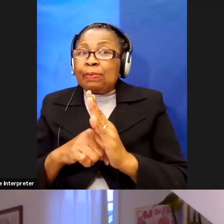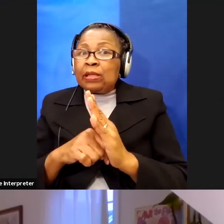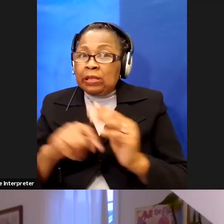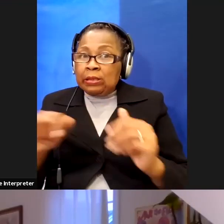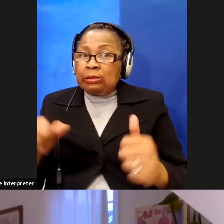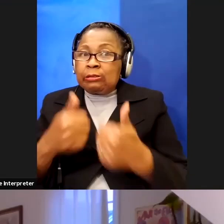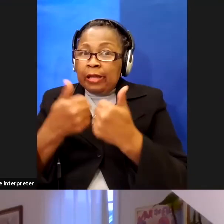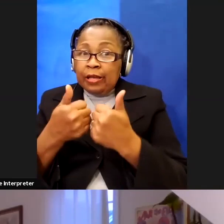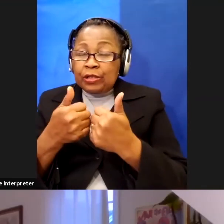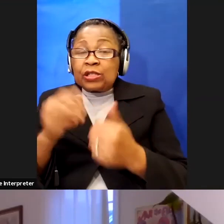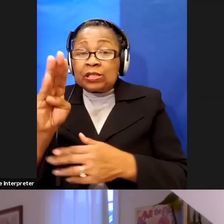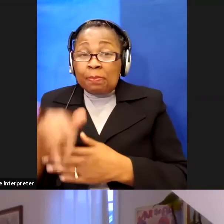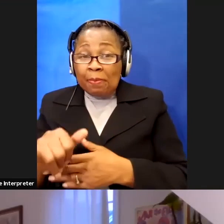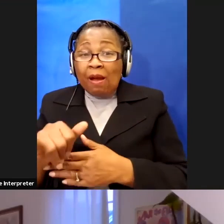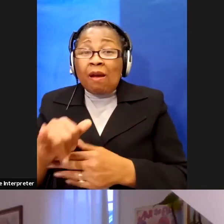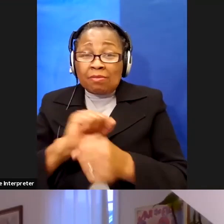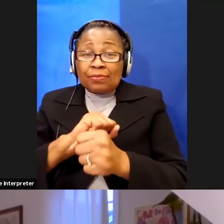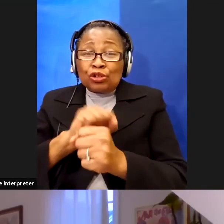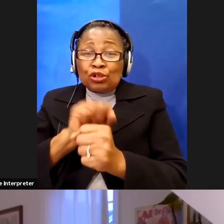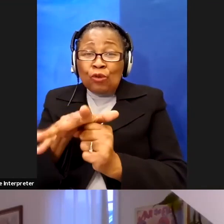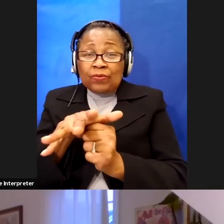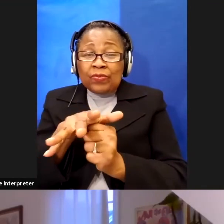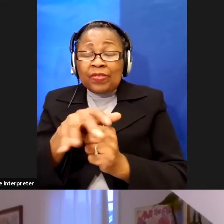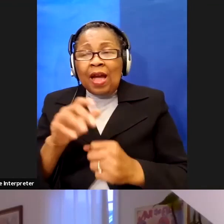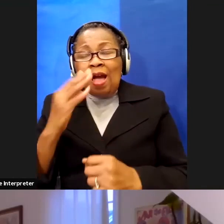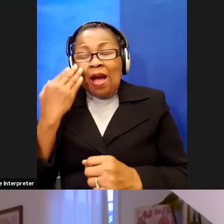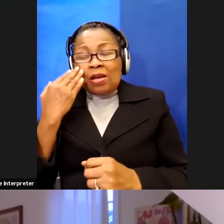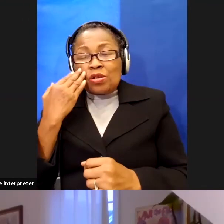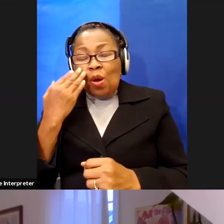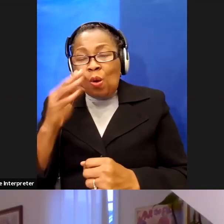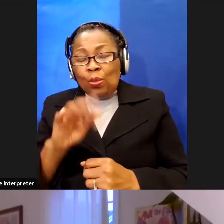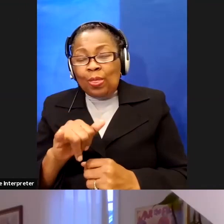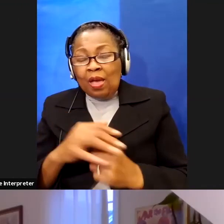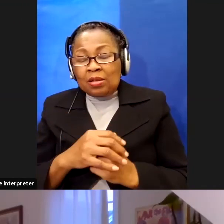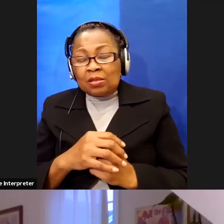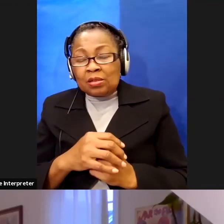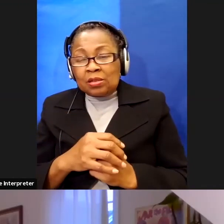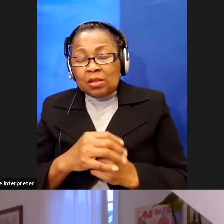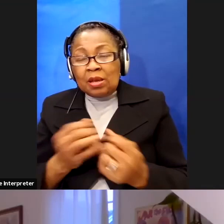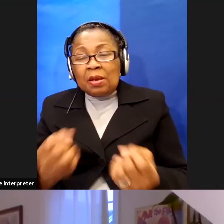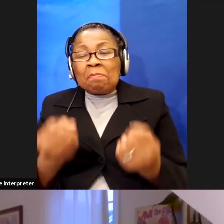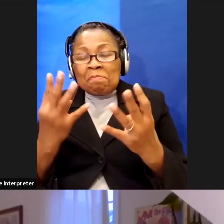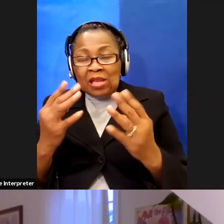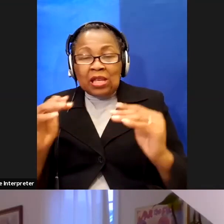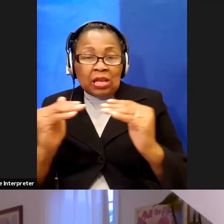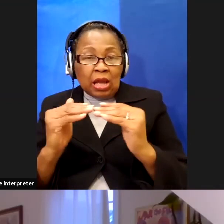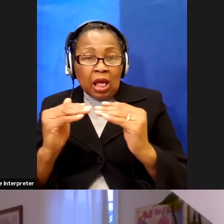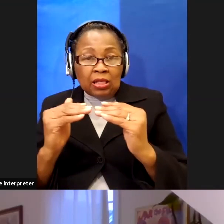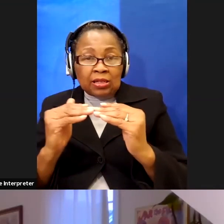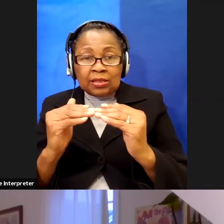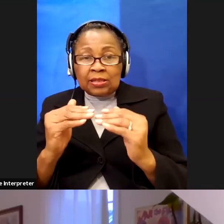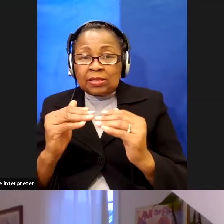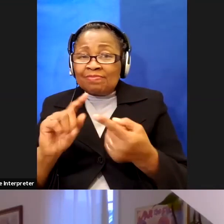these circumstances. I know that many colleagues, many dear